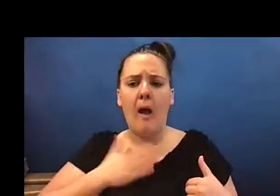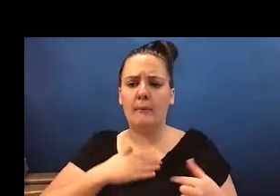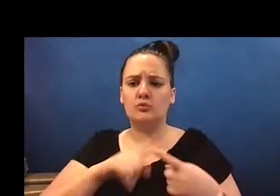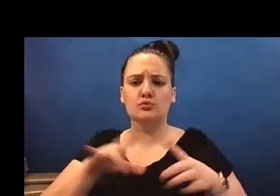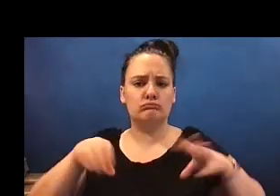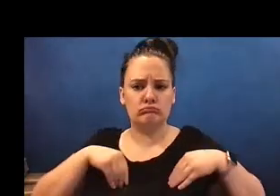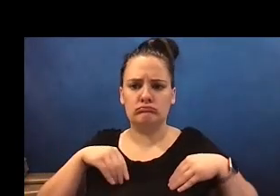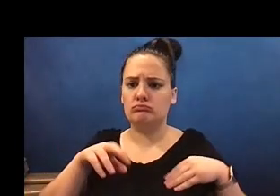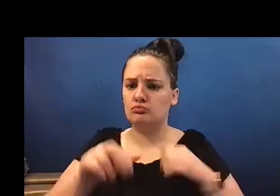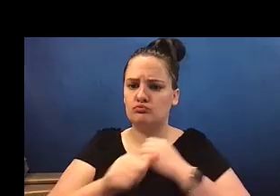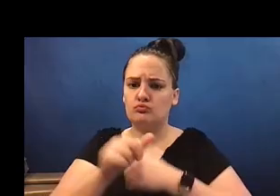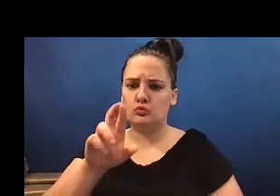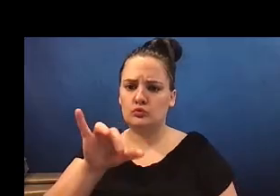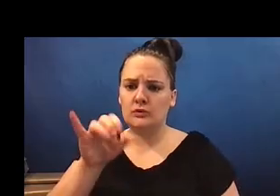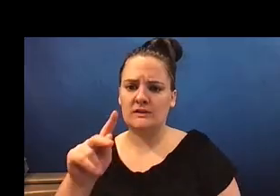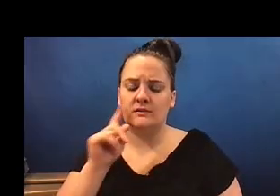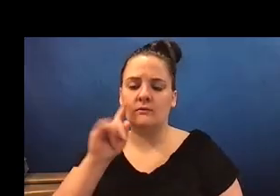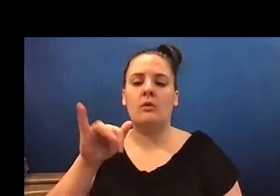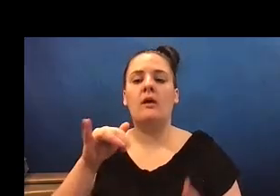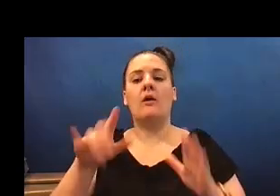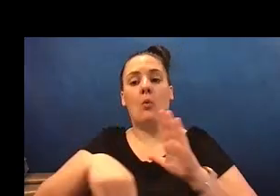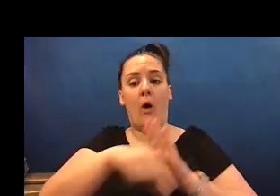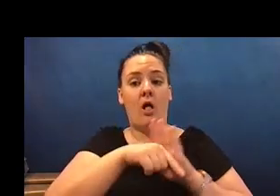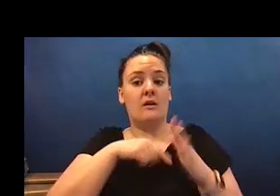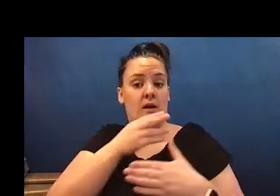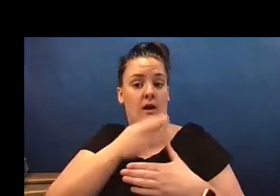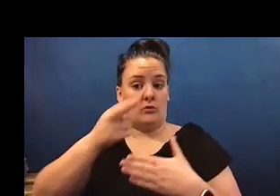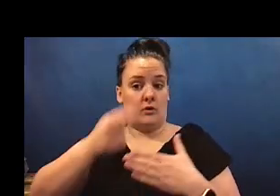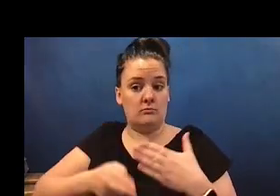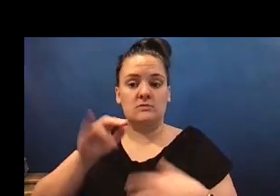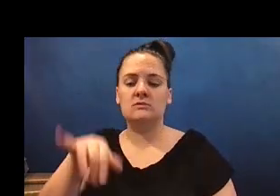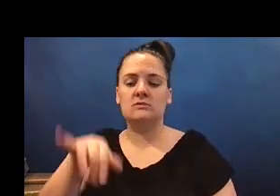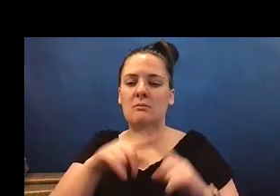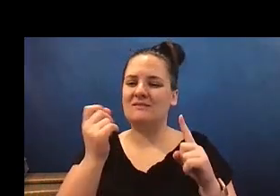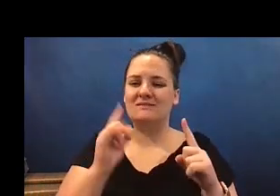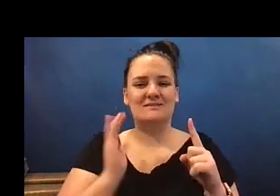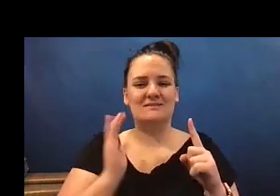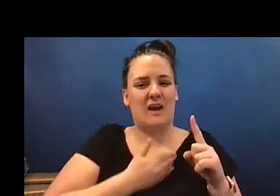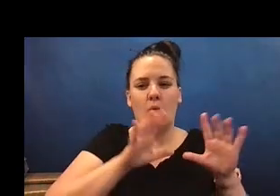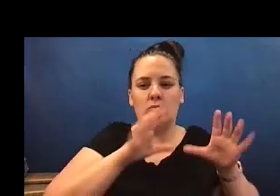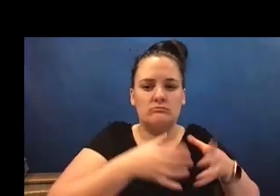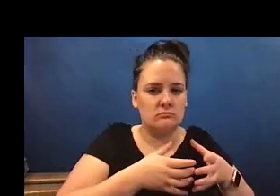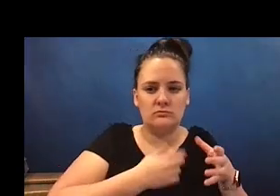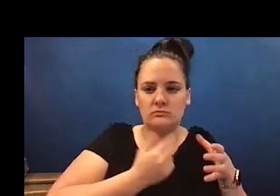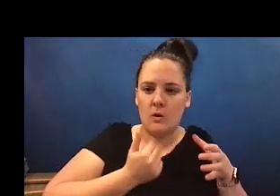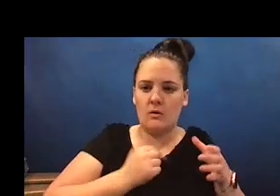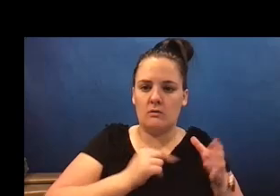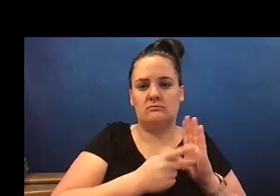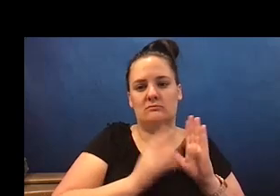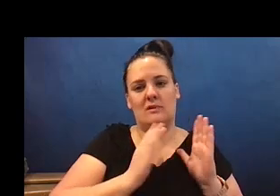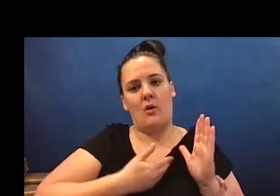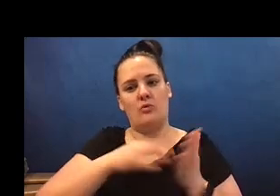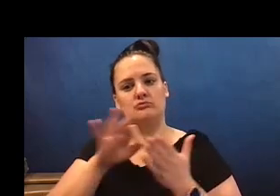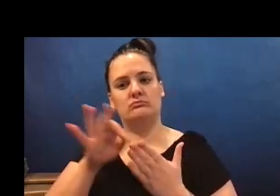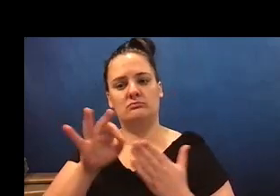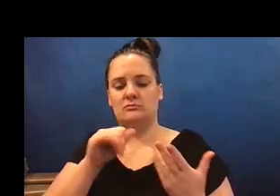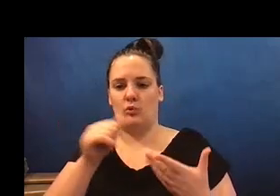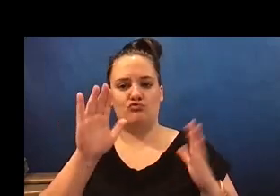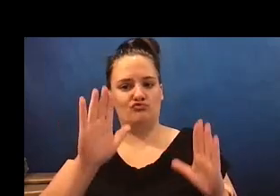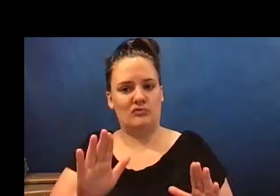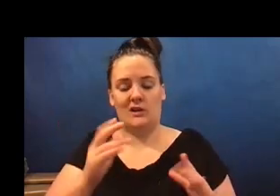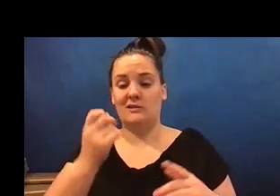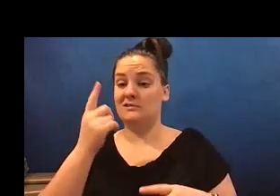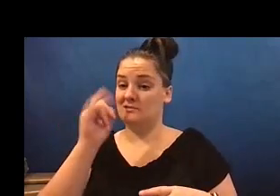for quality outcomes, but because we're so small, we don't have great rates. So I think that's a partnership that we could think about